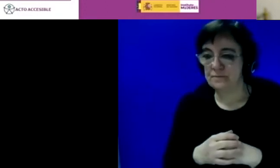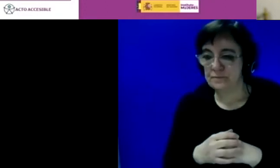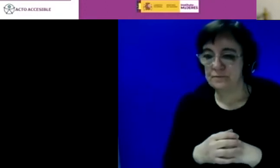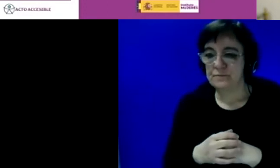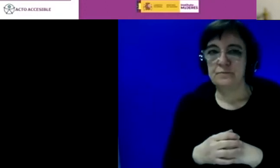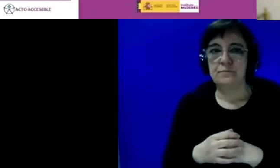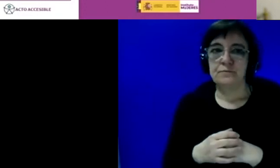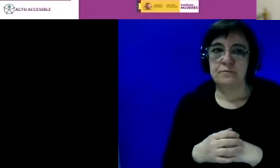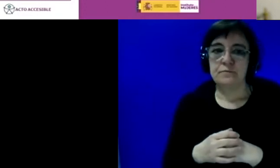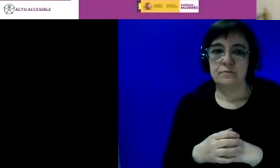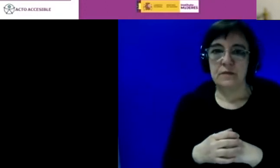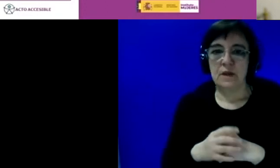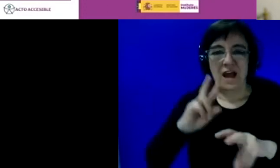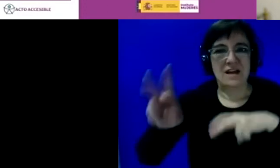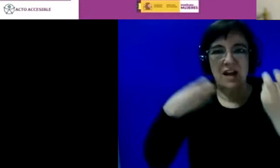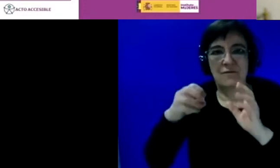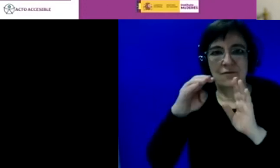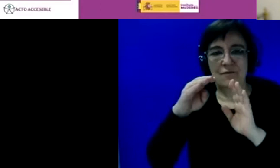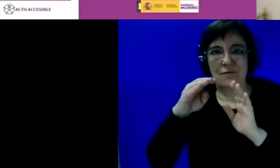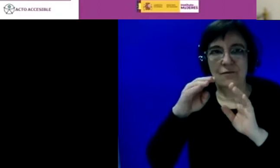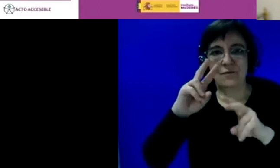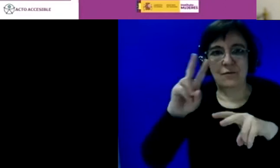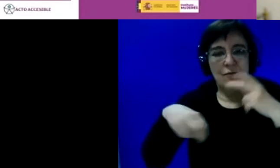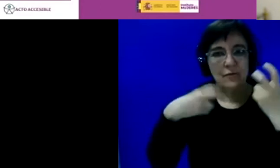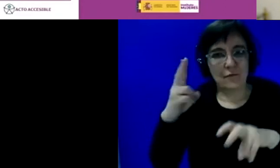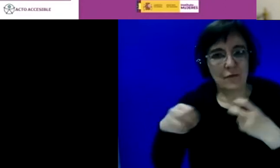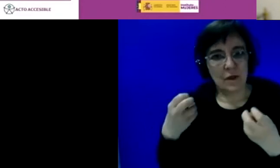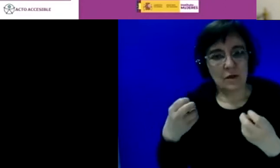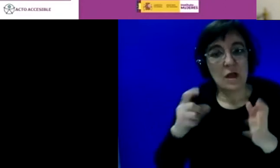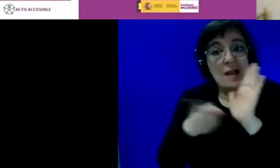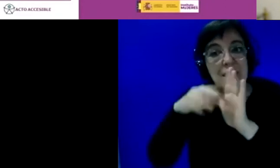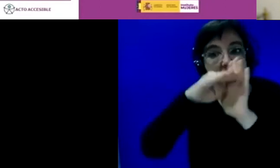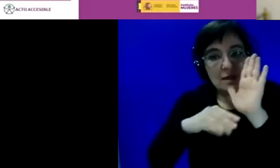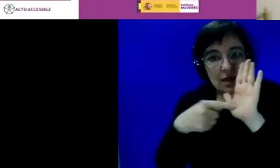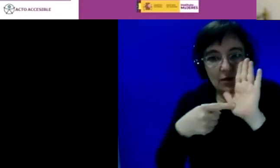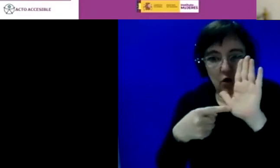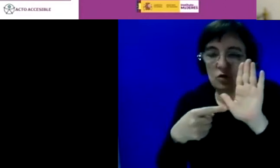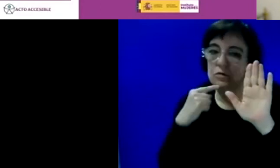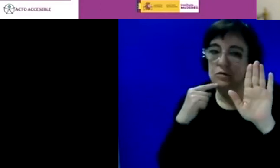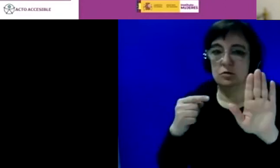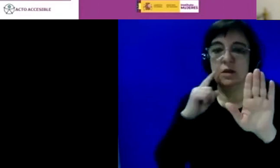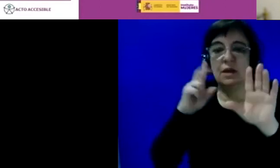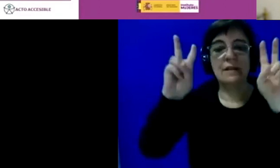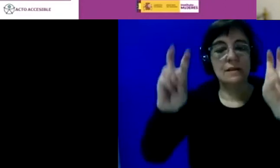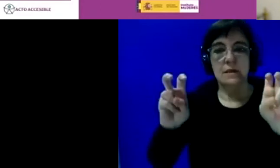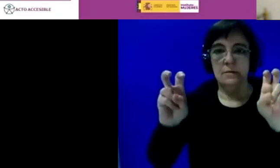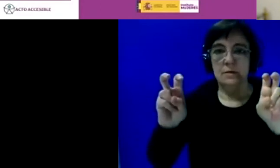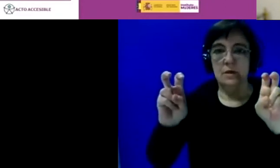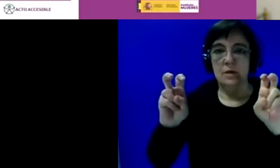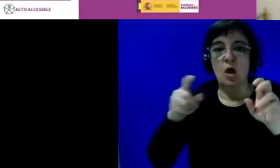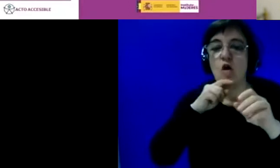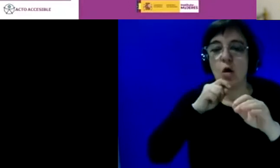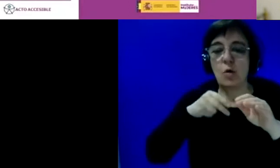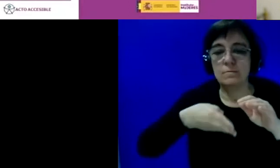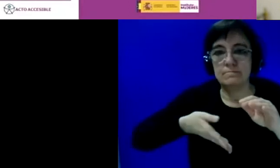procedure of crossing borders by people with disabilities and providing charitable help. The NADU is